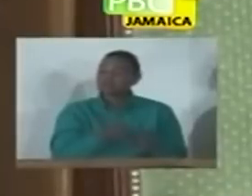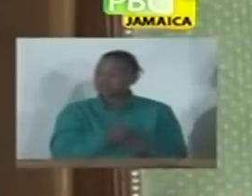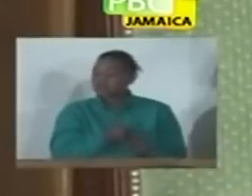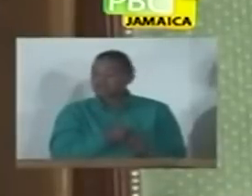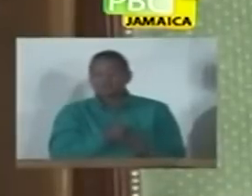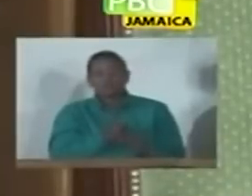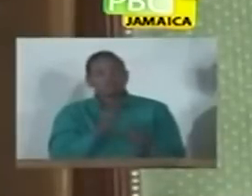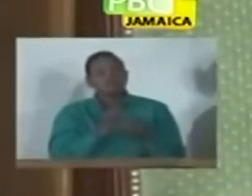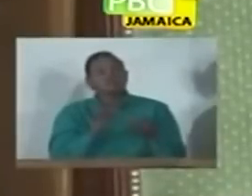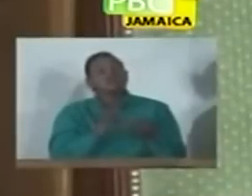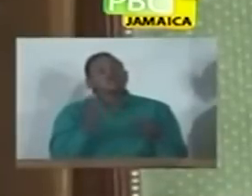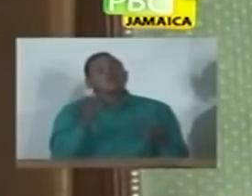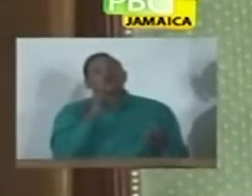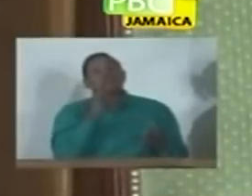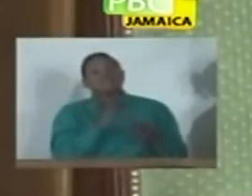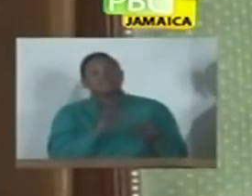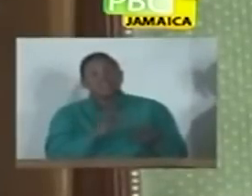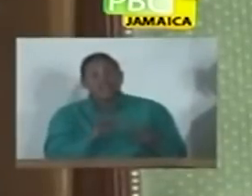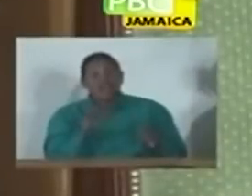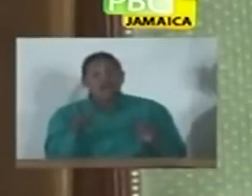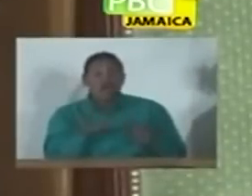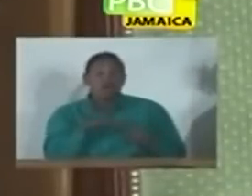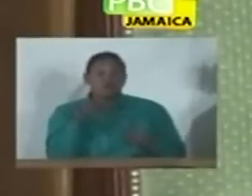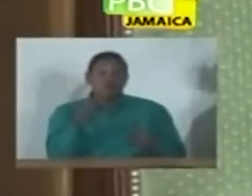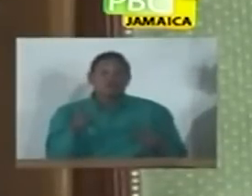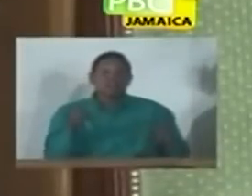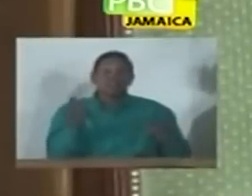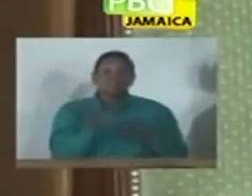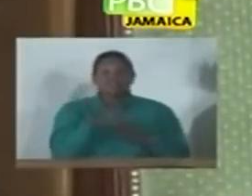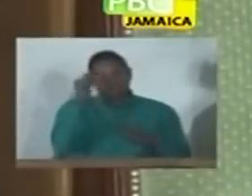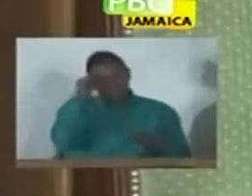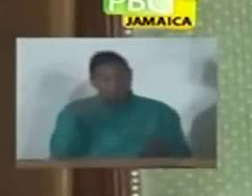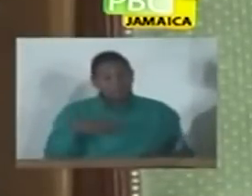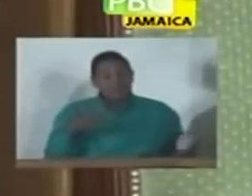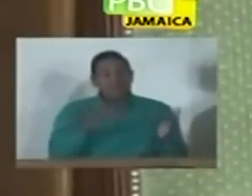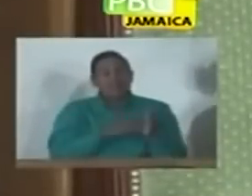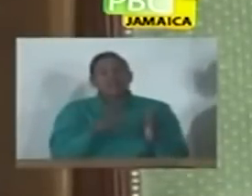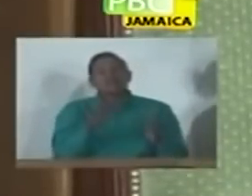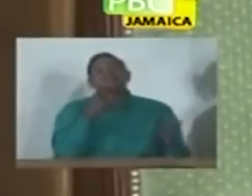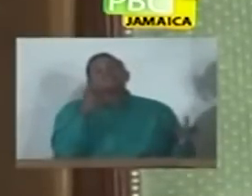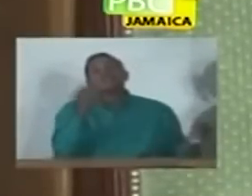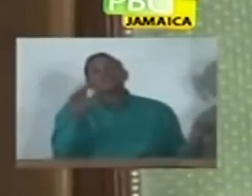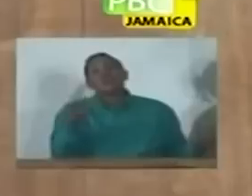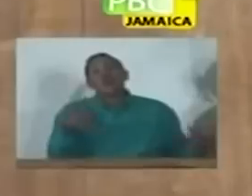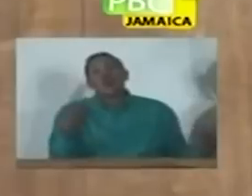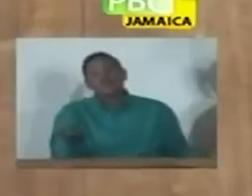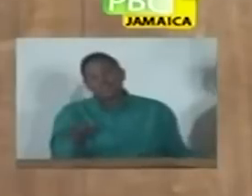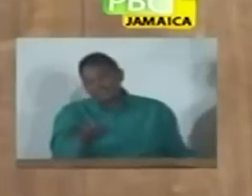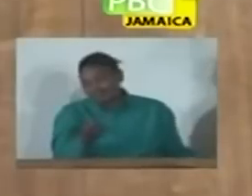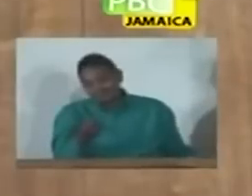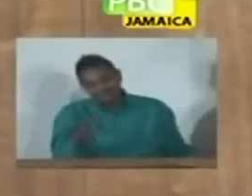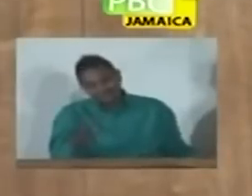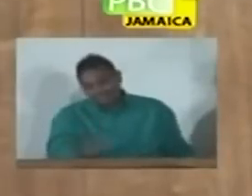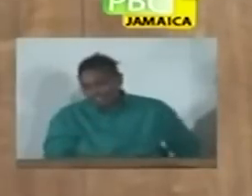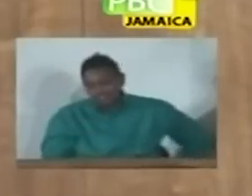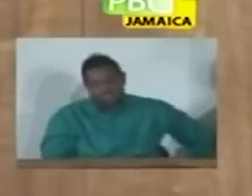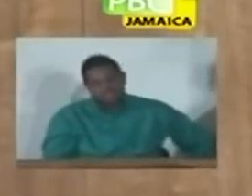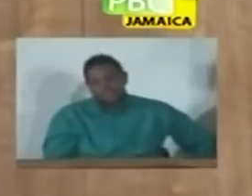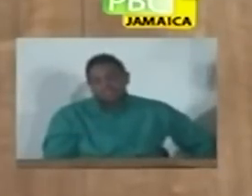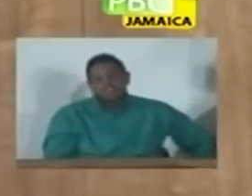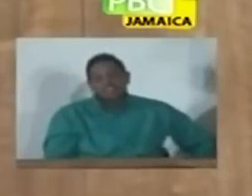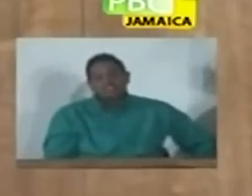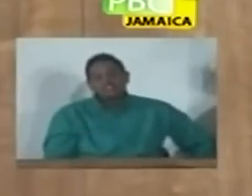right? You want to make a statement about the fishermen again? Because you have done it already, you know. The need